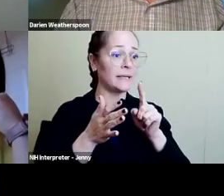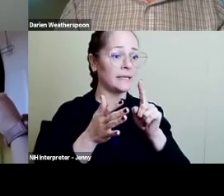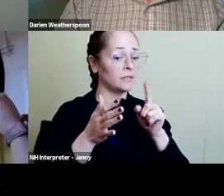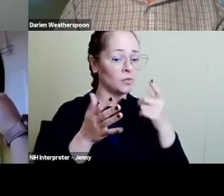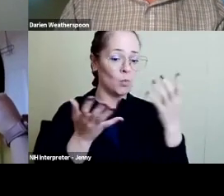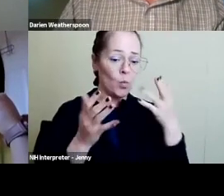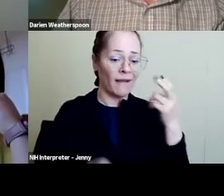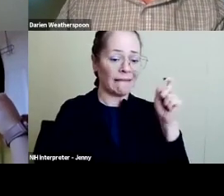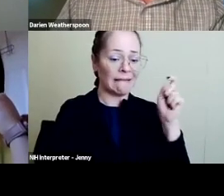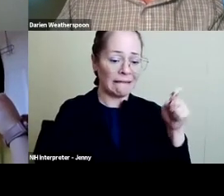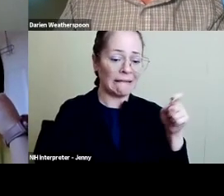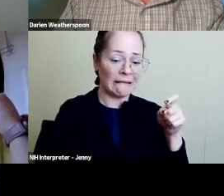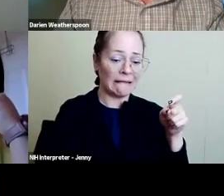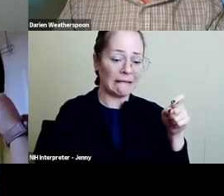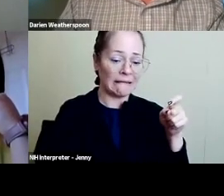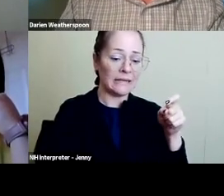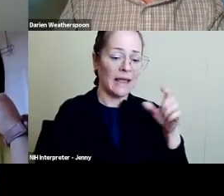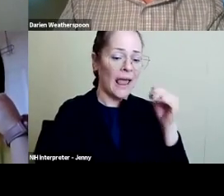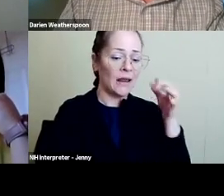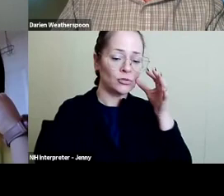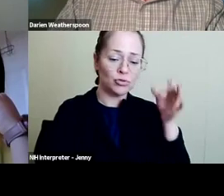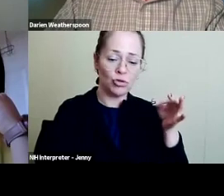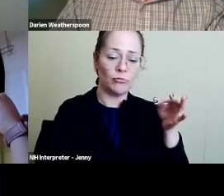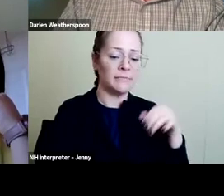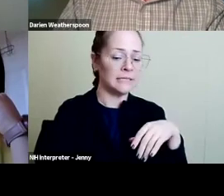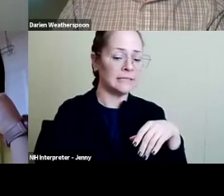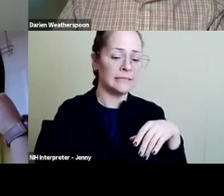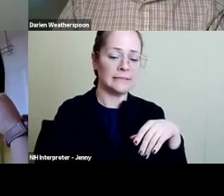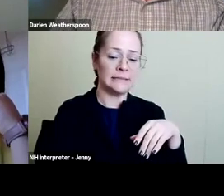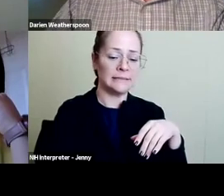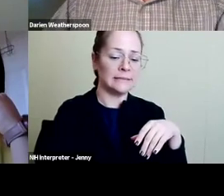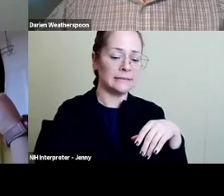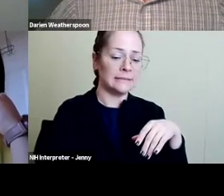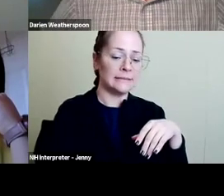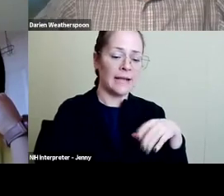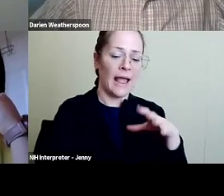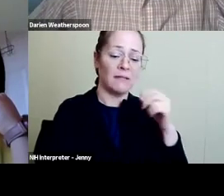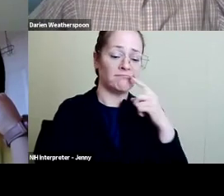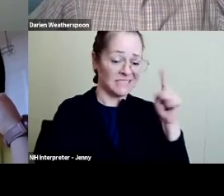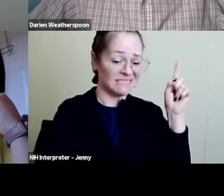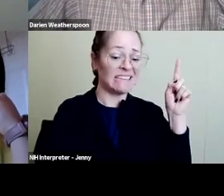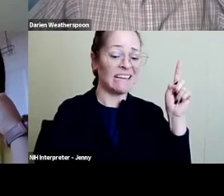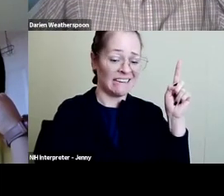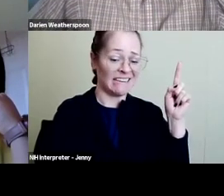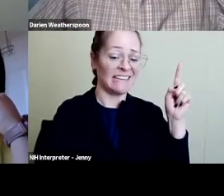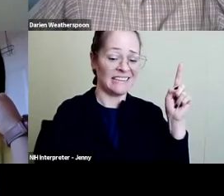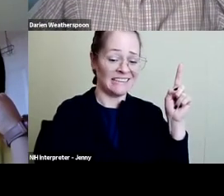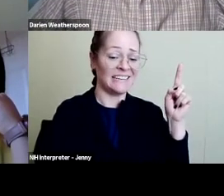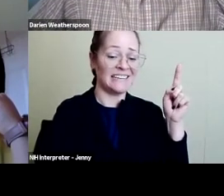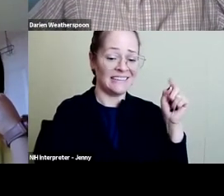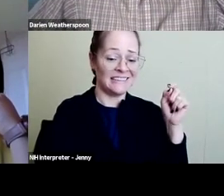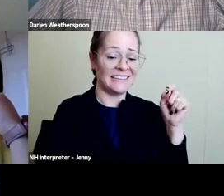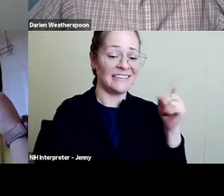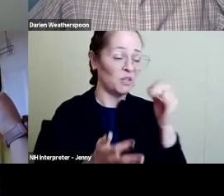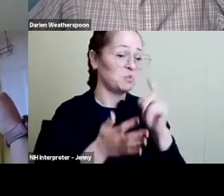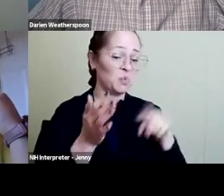what he needed to do and was, you know, determined to get in, and he succeeded at doing what they